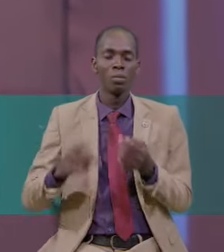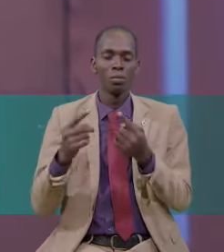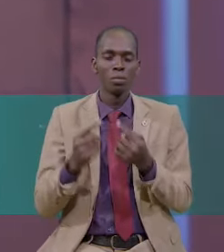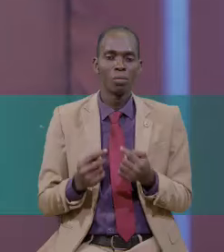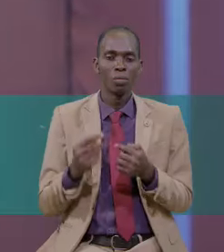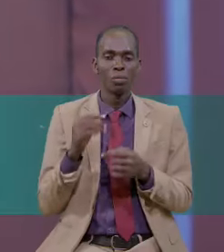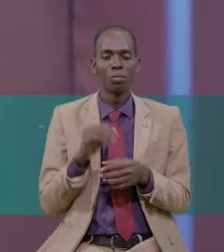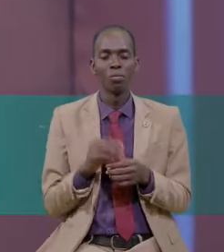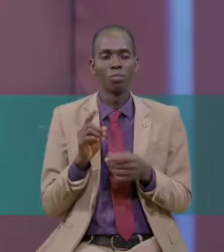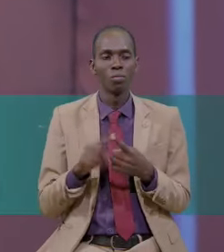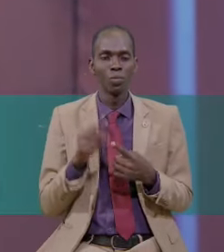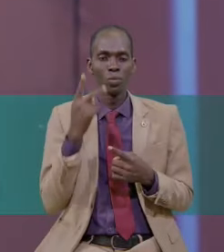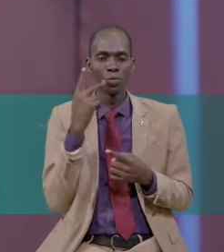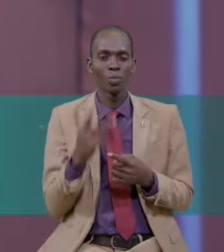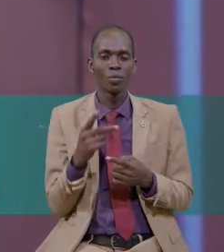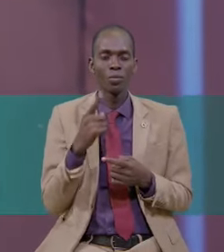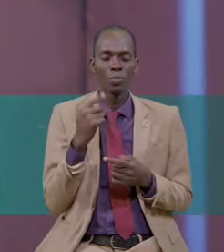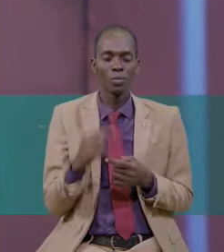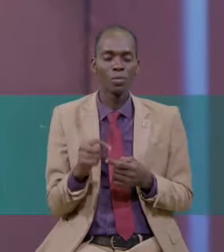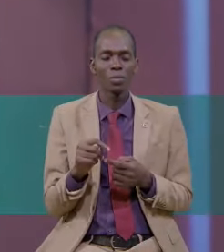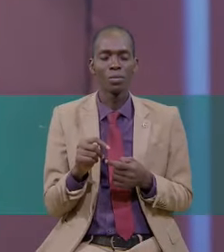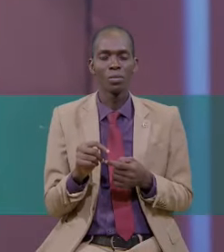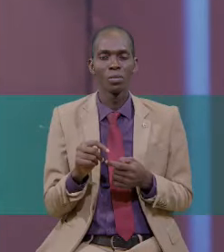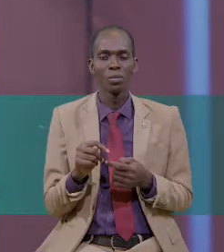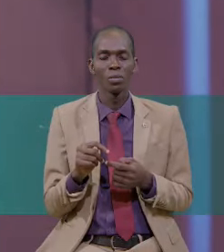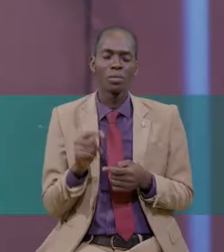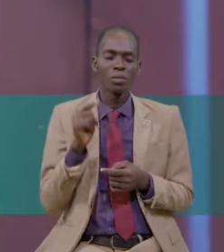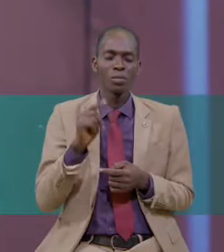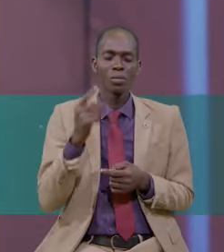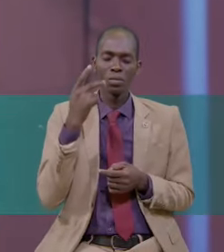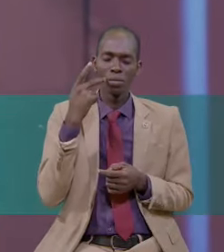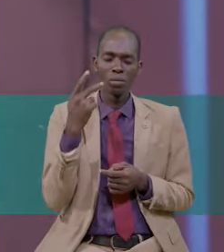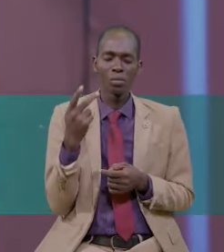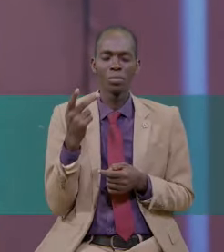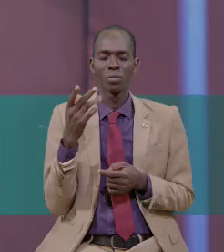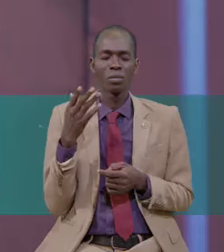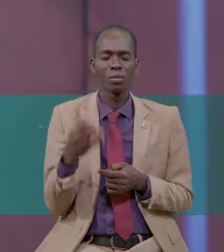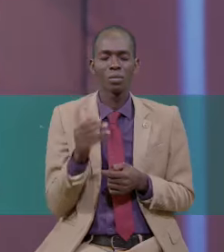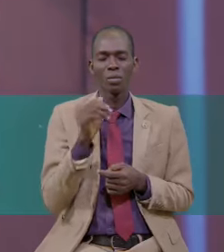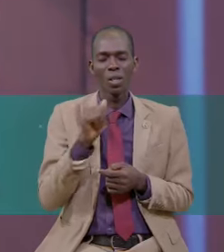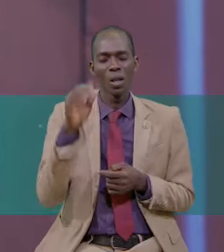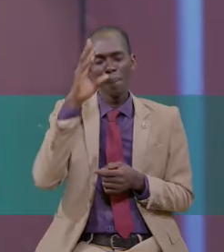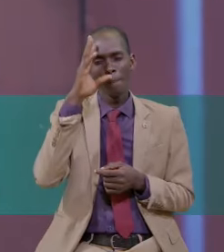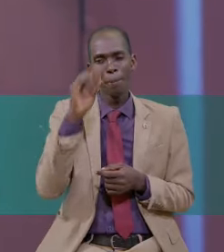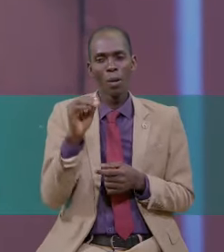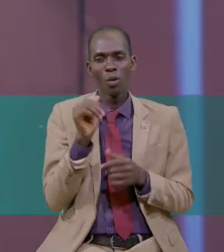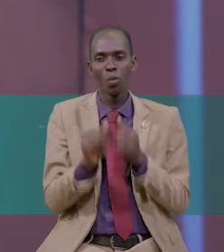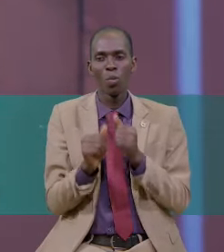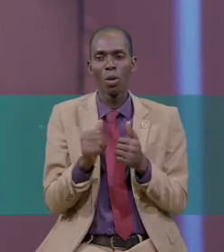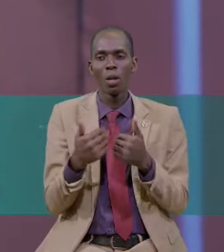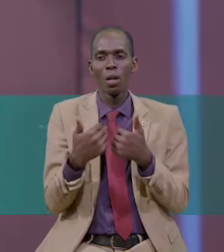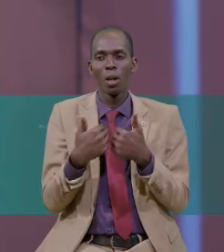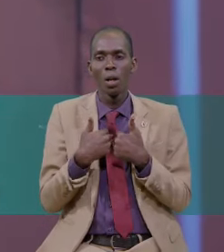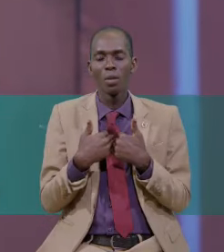to see the guests, he saw there a man which had